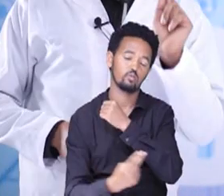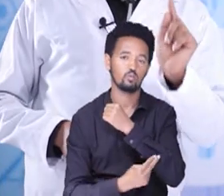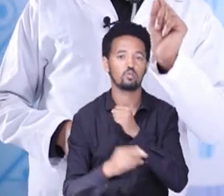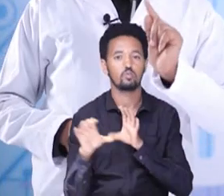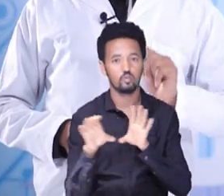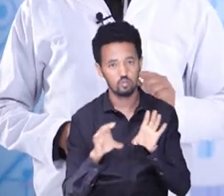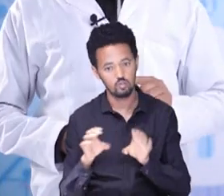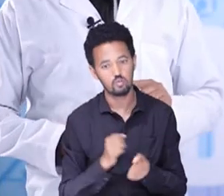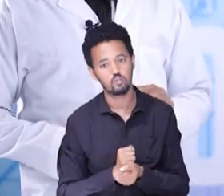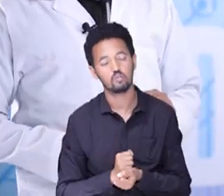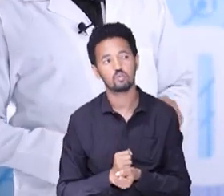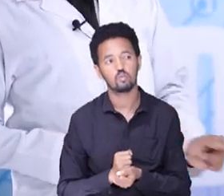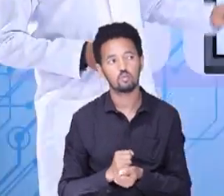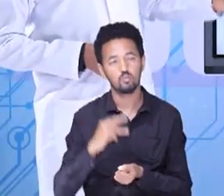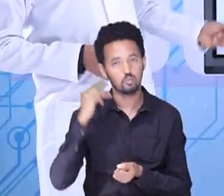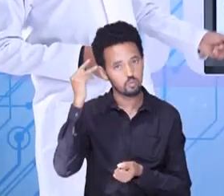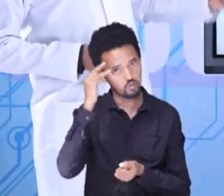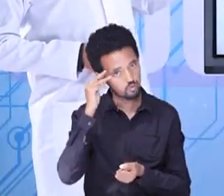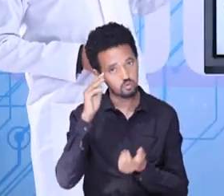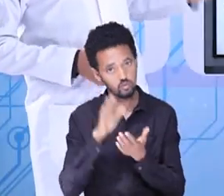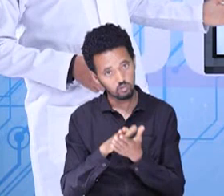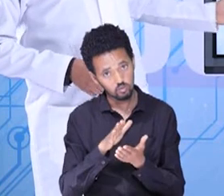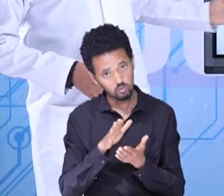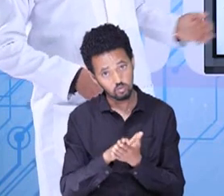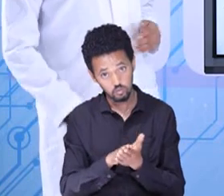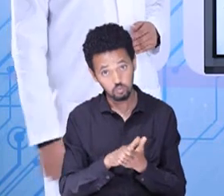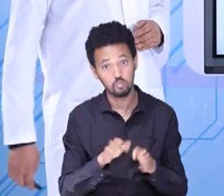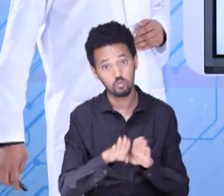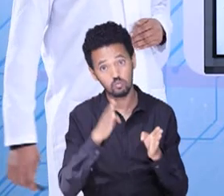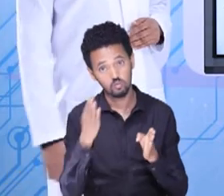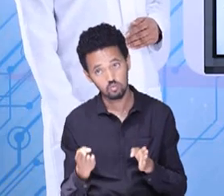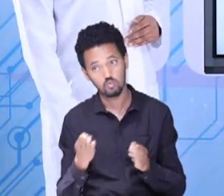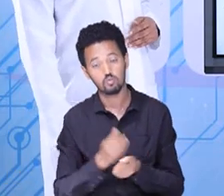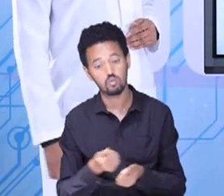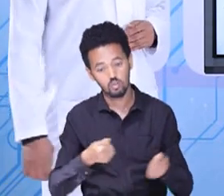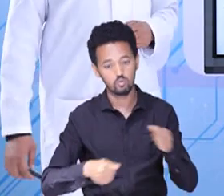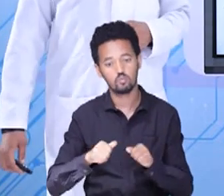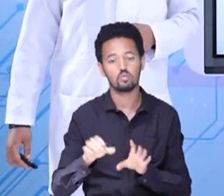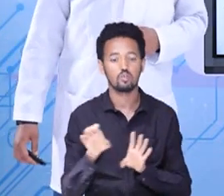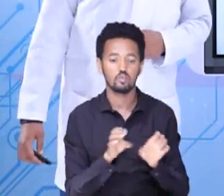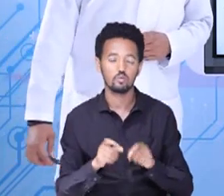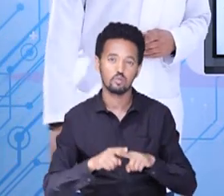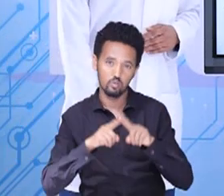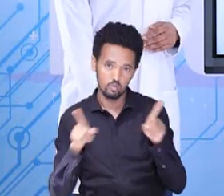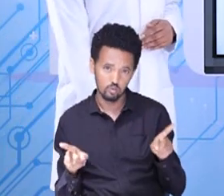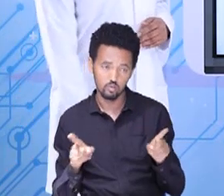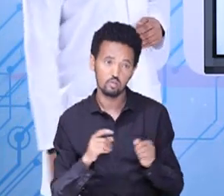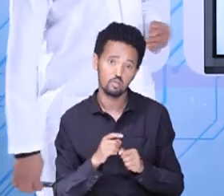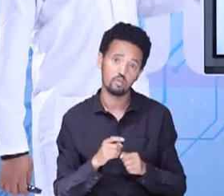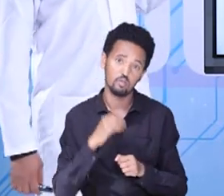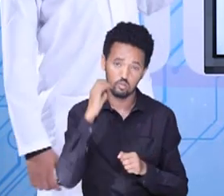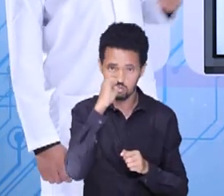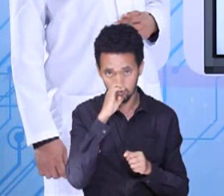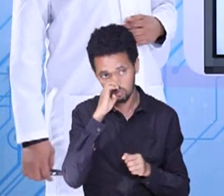more than 500 primary schools and 4 secondary schools had come to exist in the different parts of